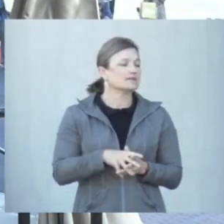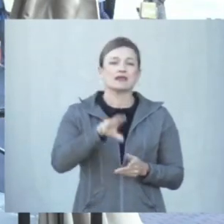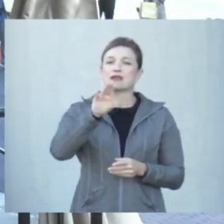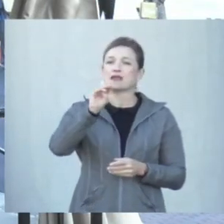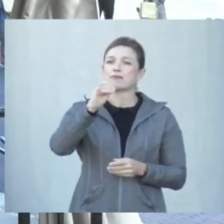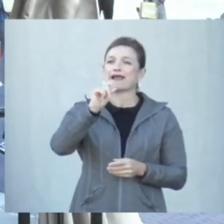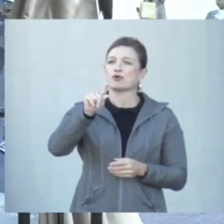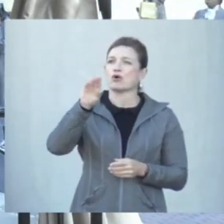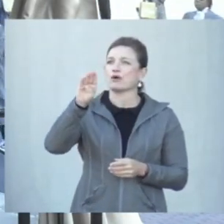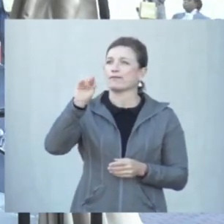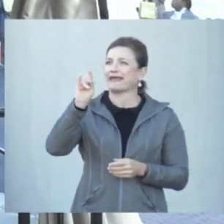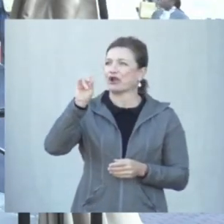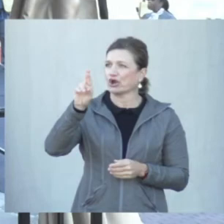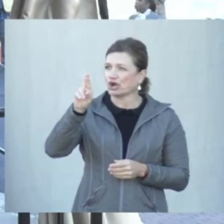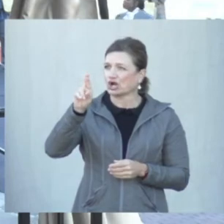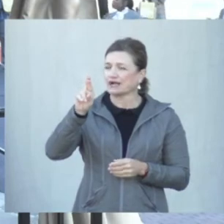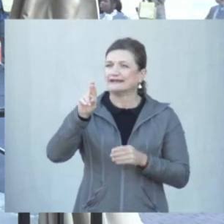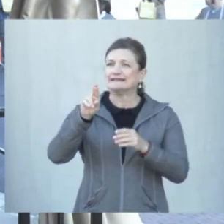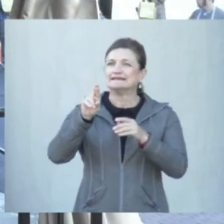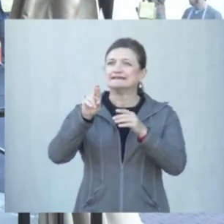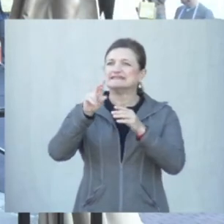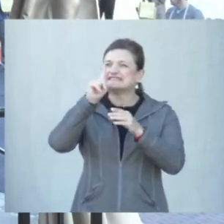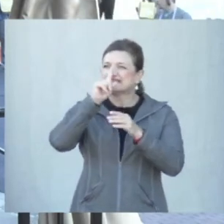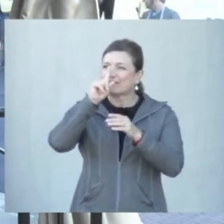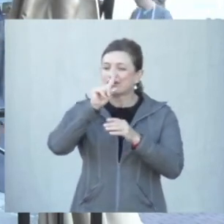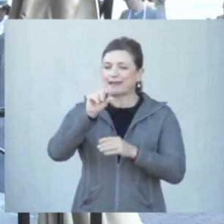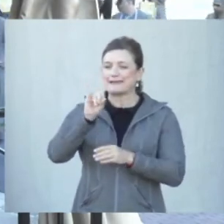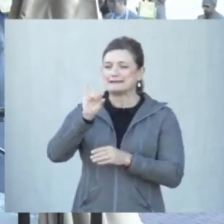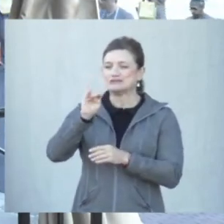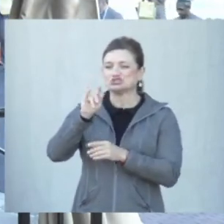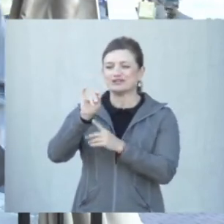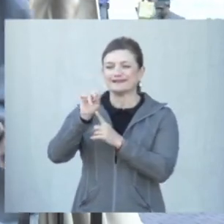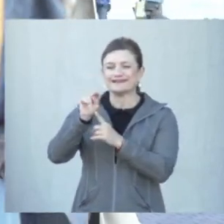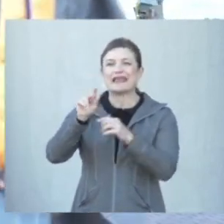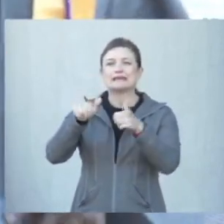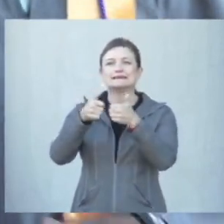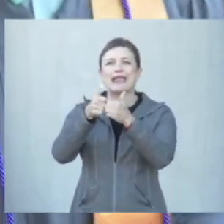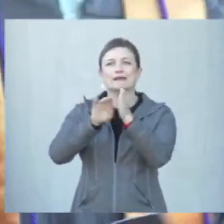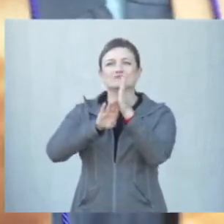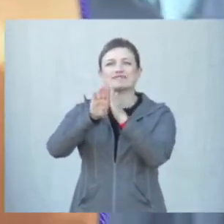Michael Layer, Simulation and Game Development.